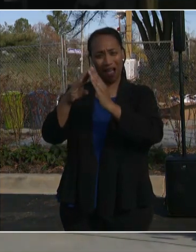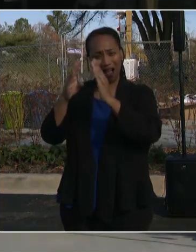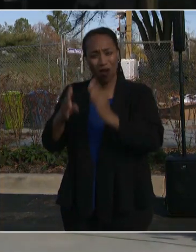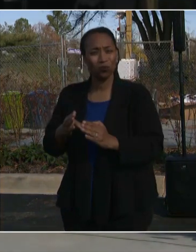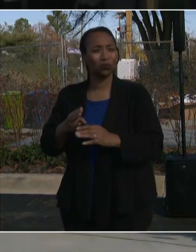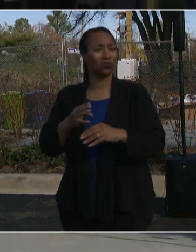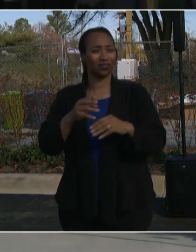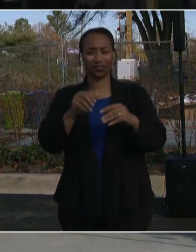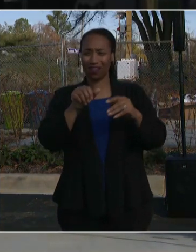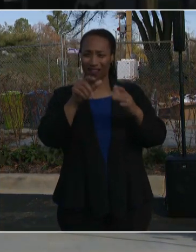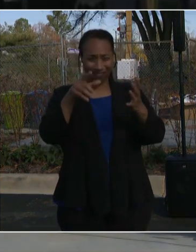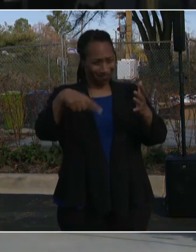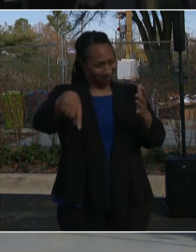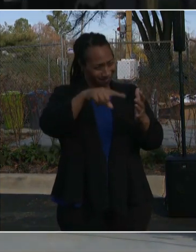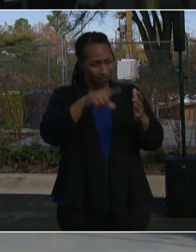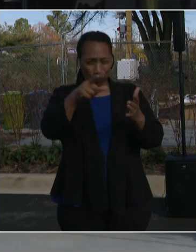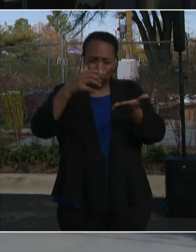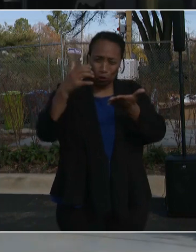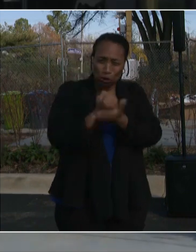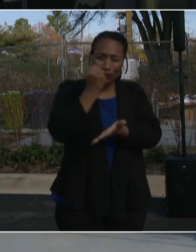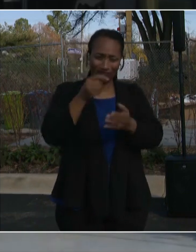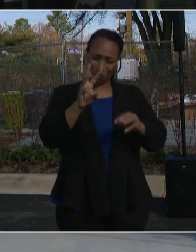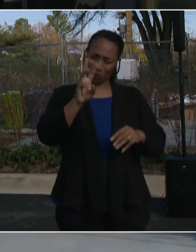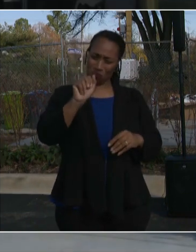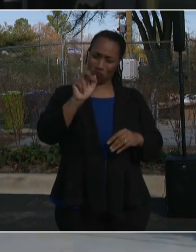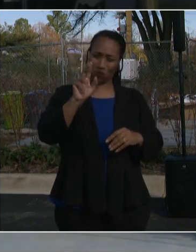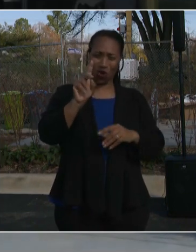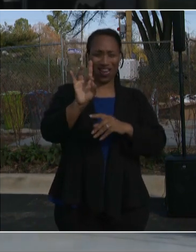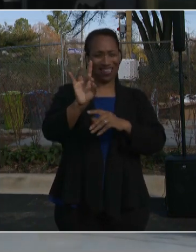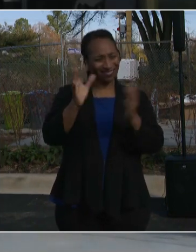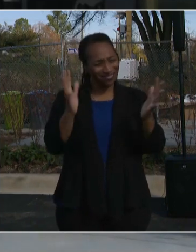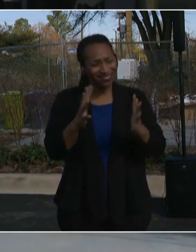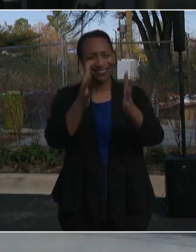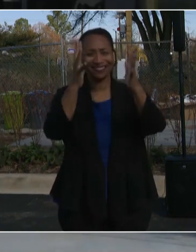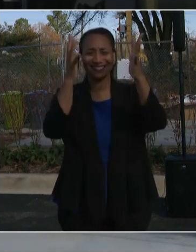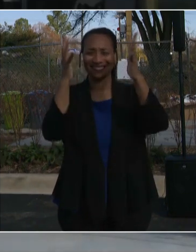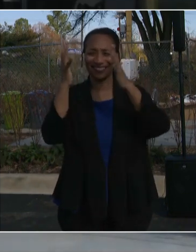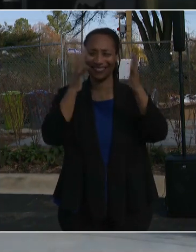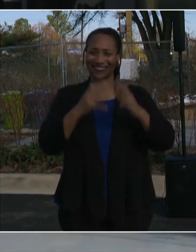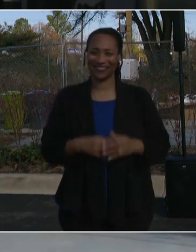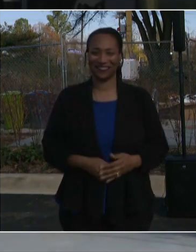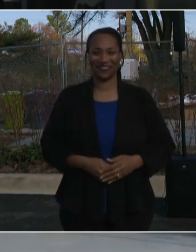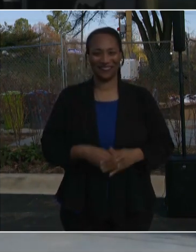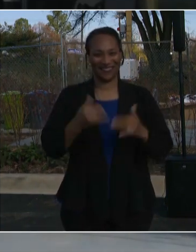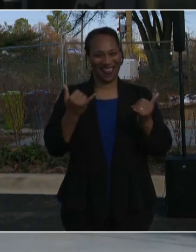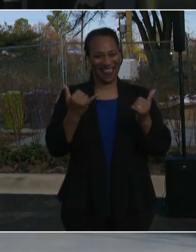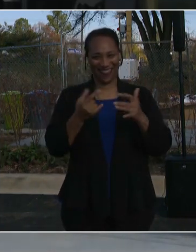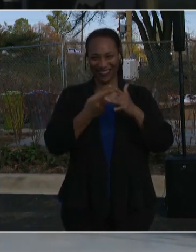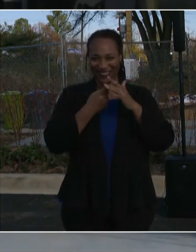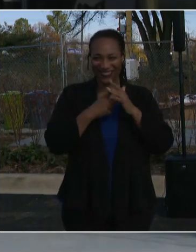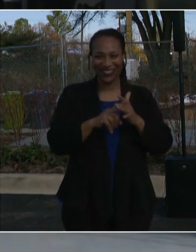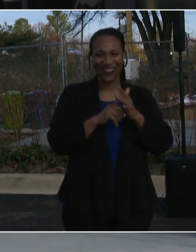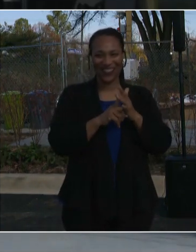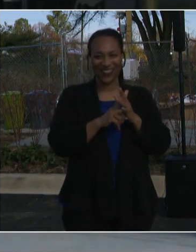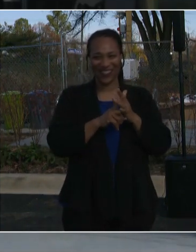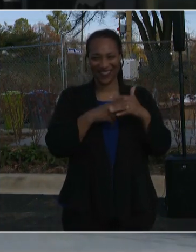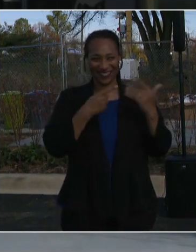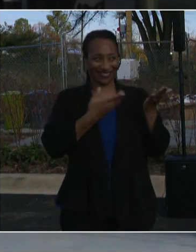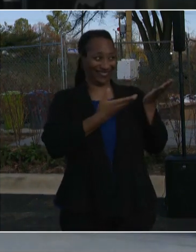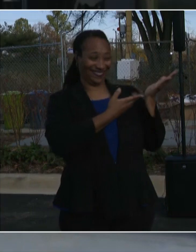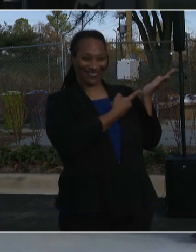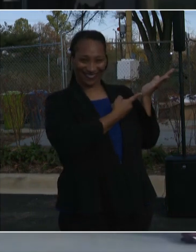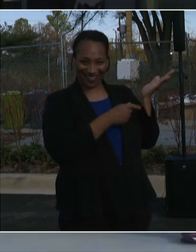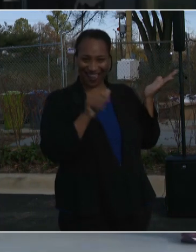8. That starts today at the Asberry at Berry Farm, and the start